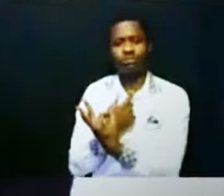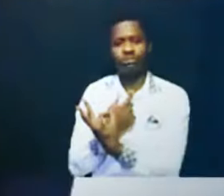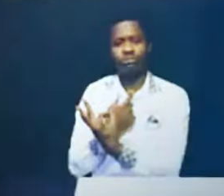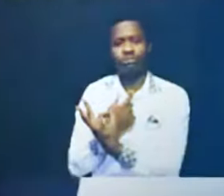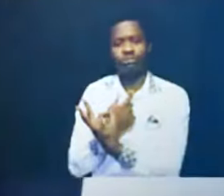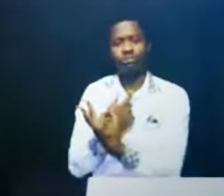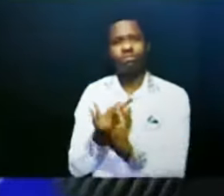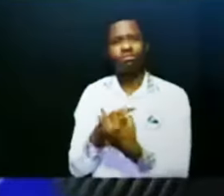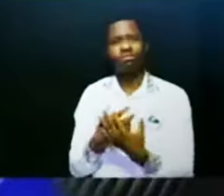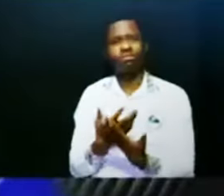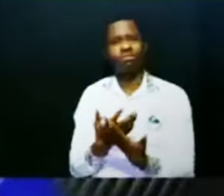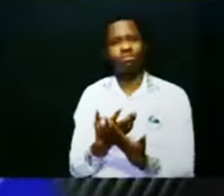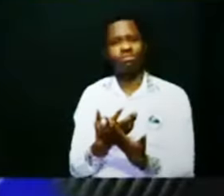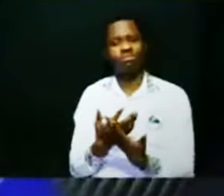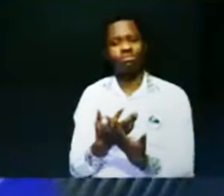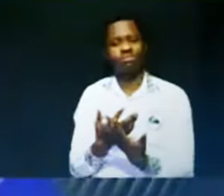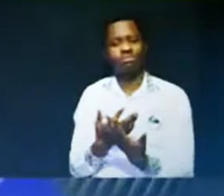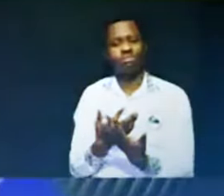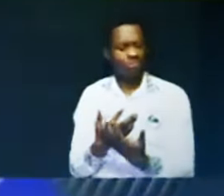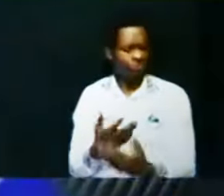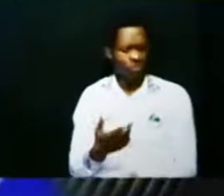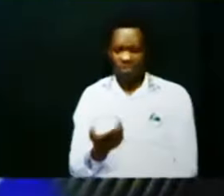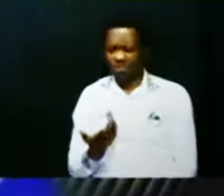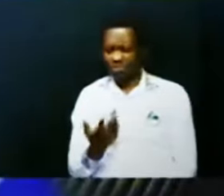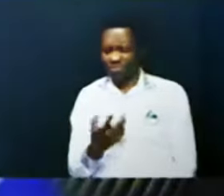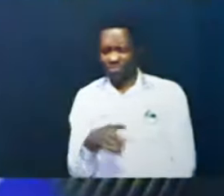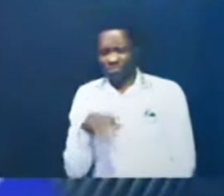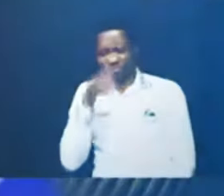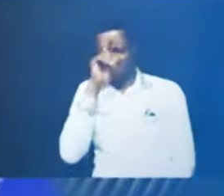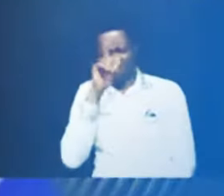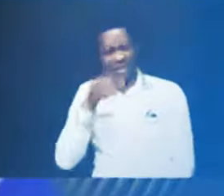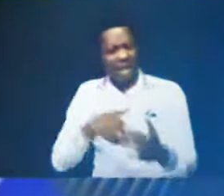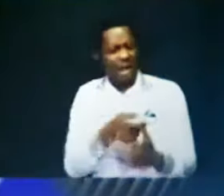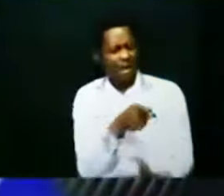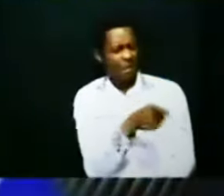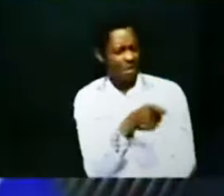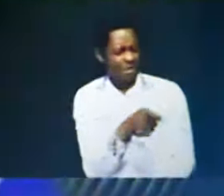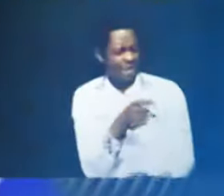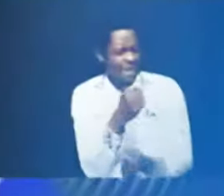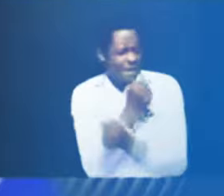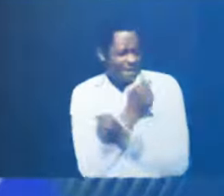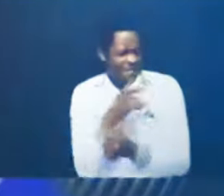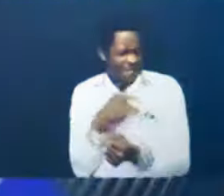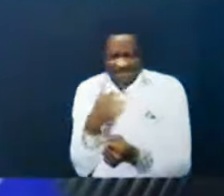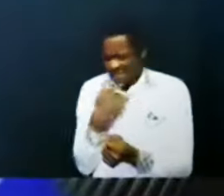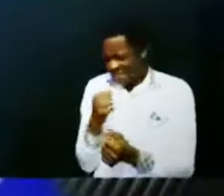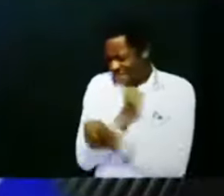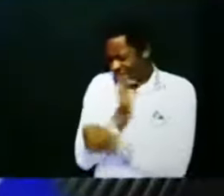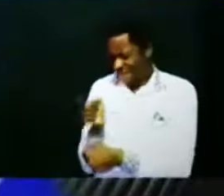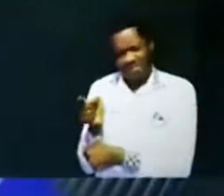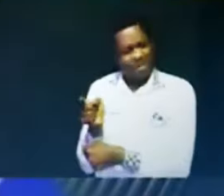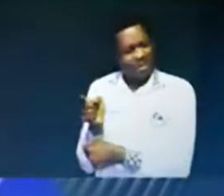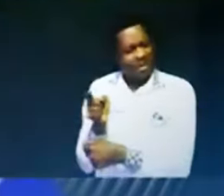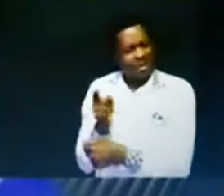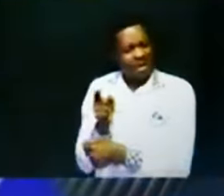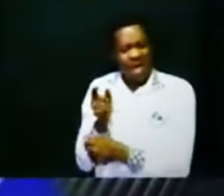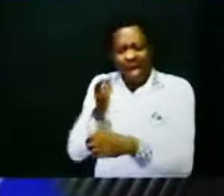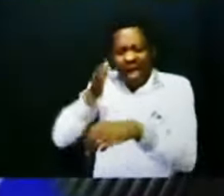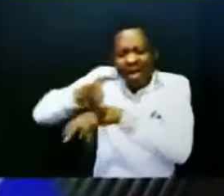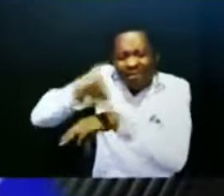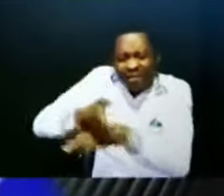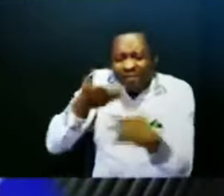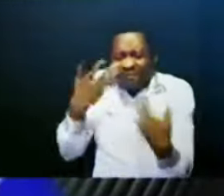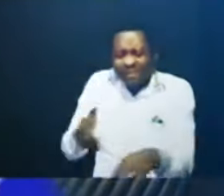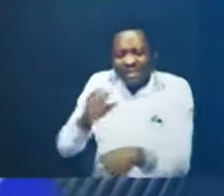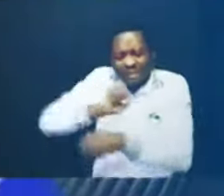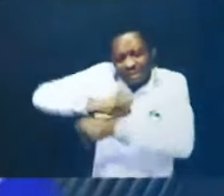ko. Now how can the love turn instantly into hatred? Because that kind of love was a getting love. Once